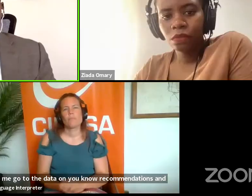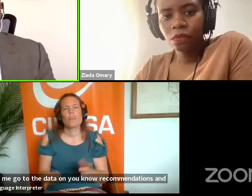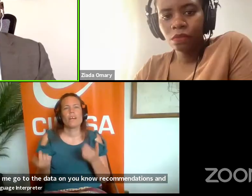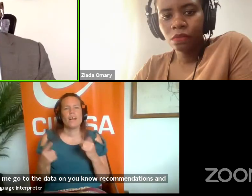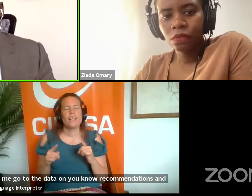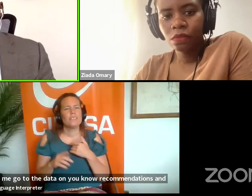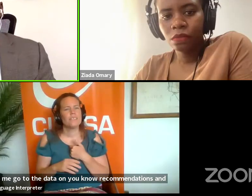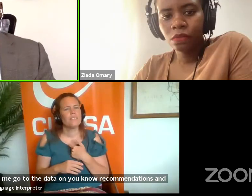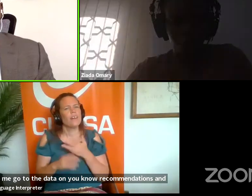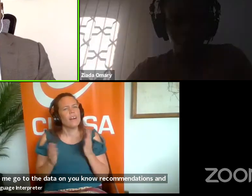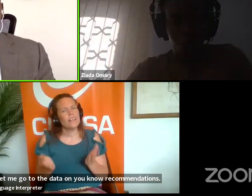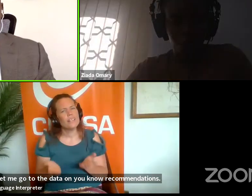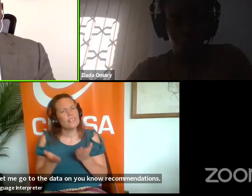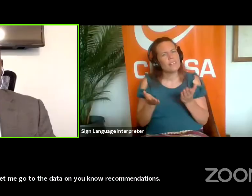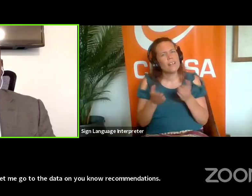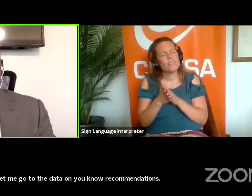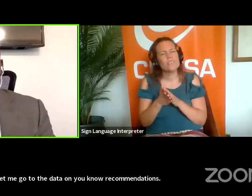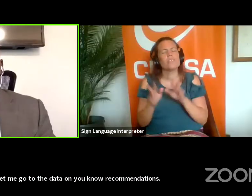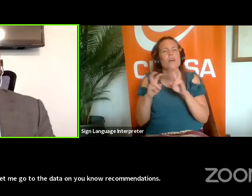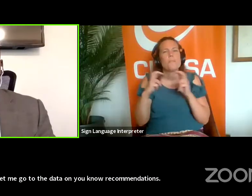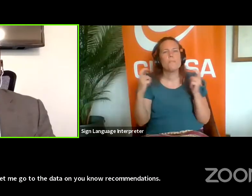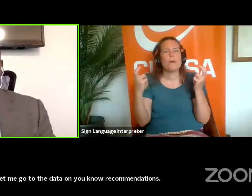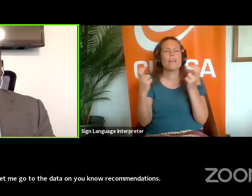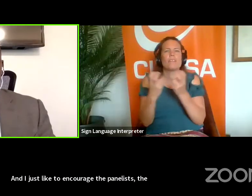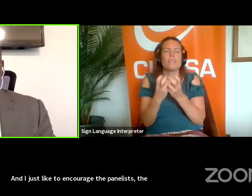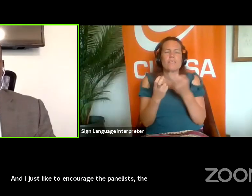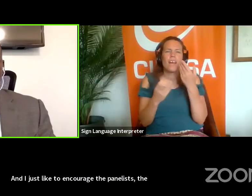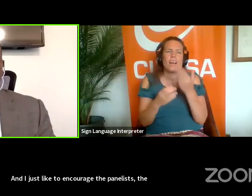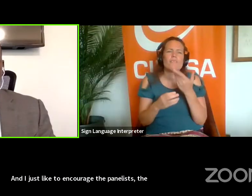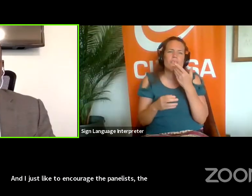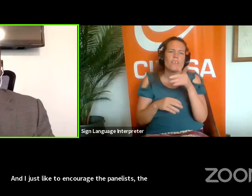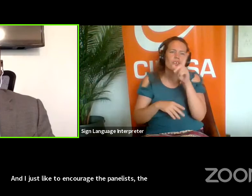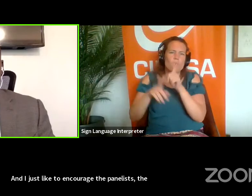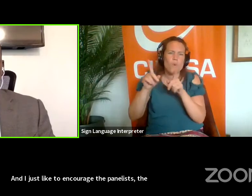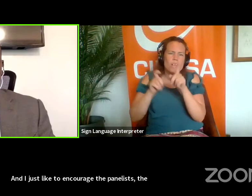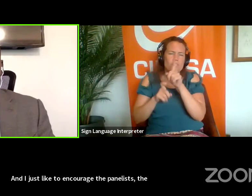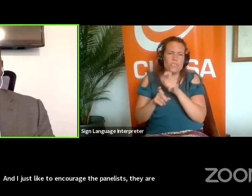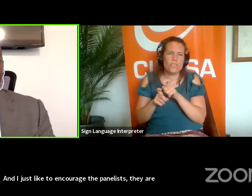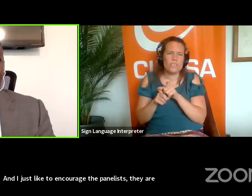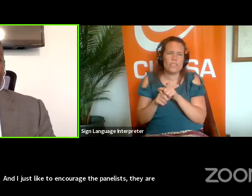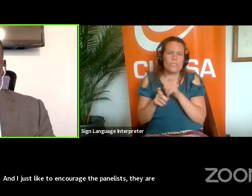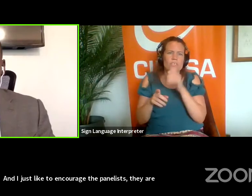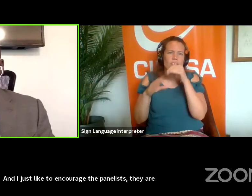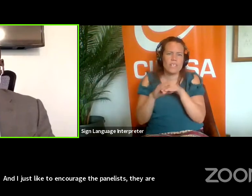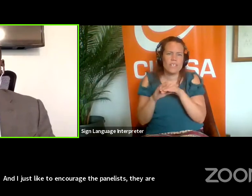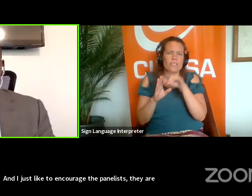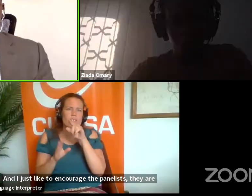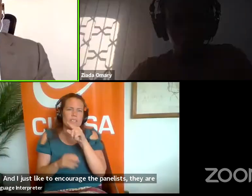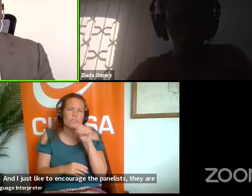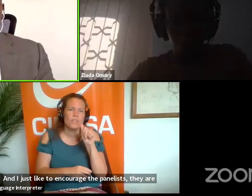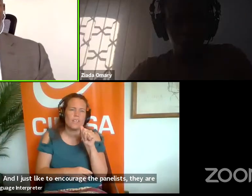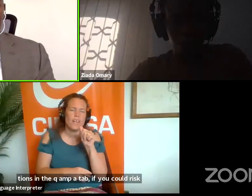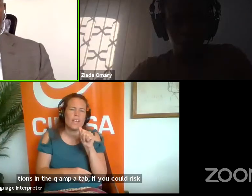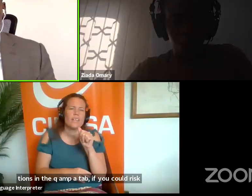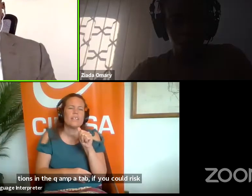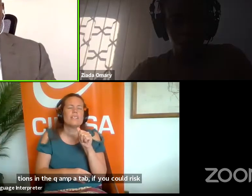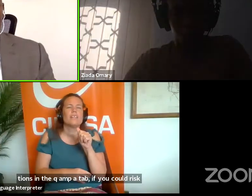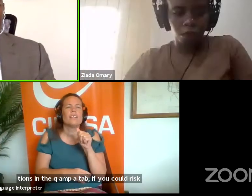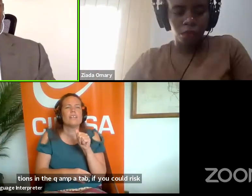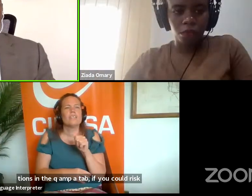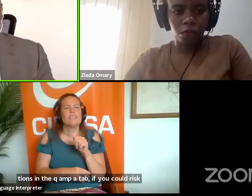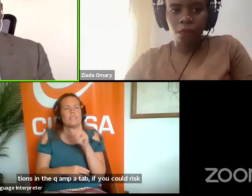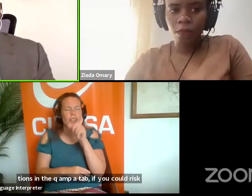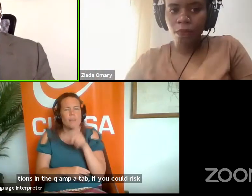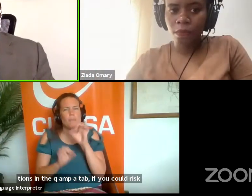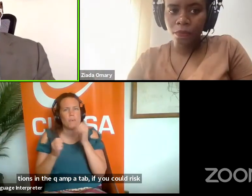like to encourage the panelists. There are questions in the Q&A tab. If you could respond to those. I'm going to